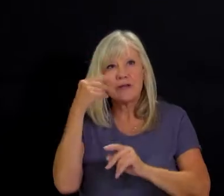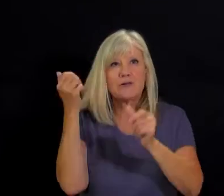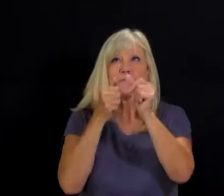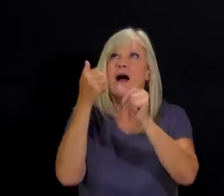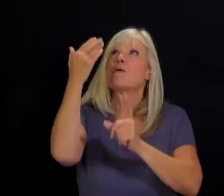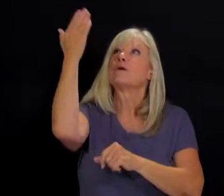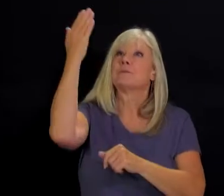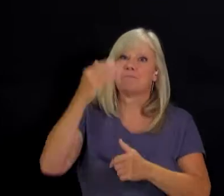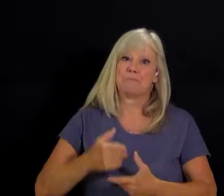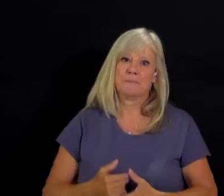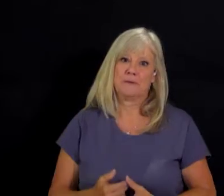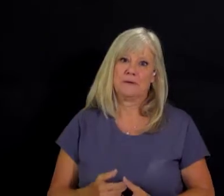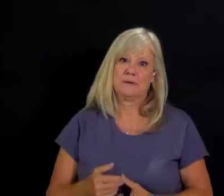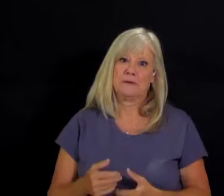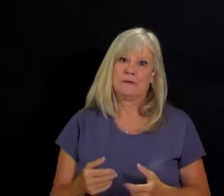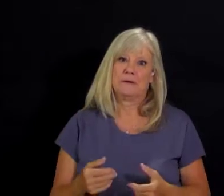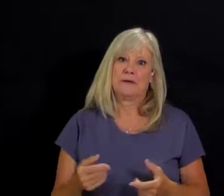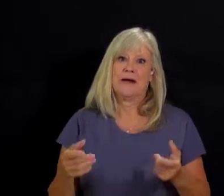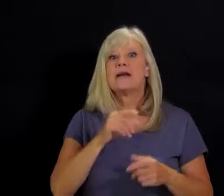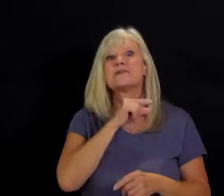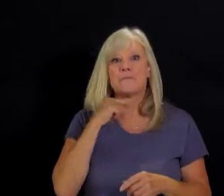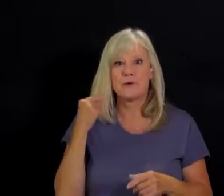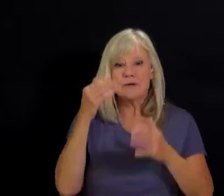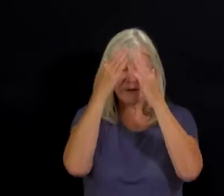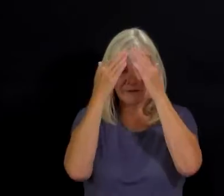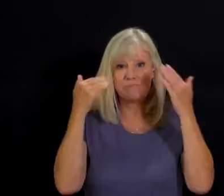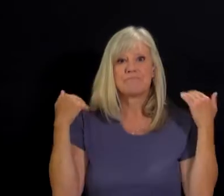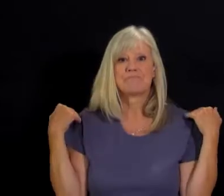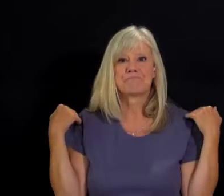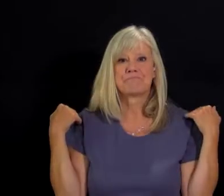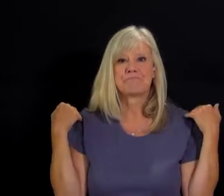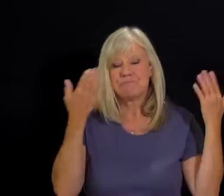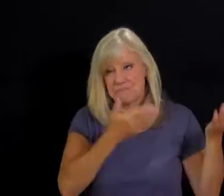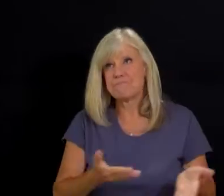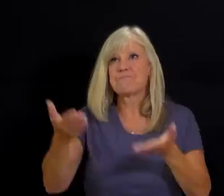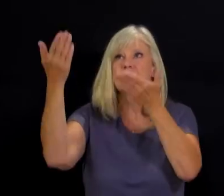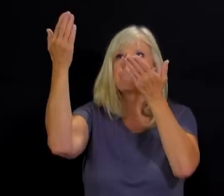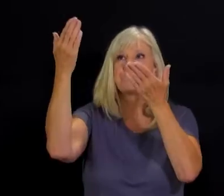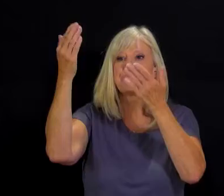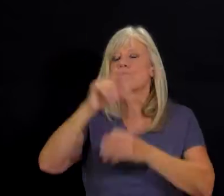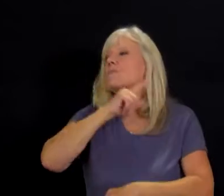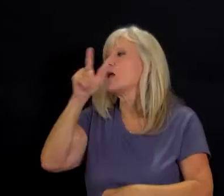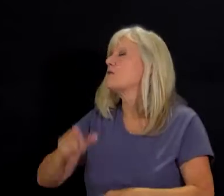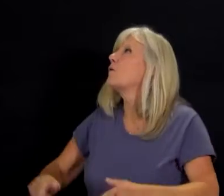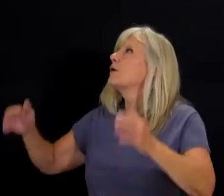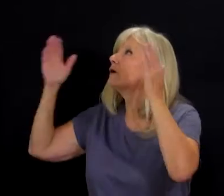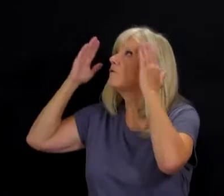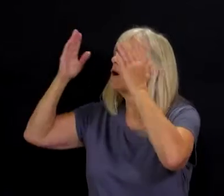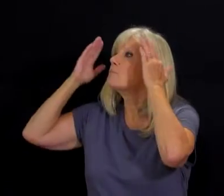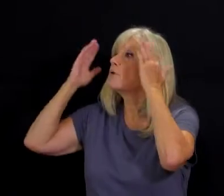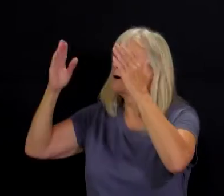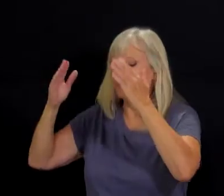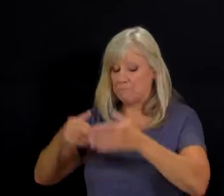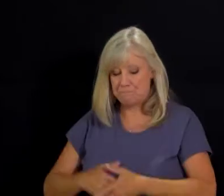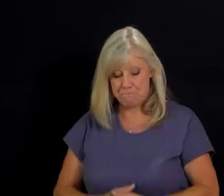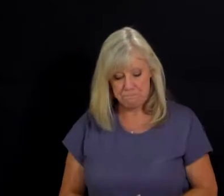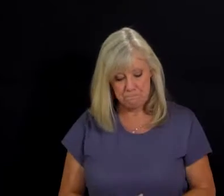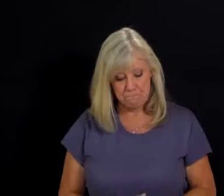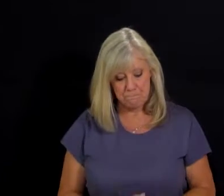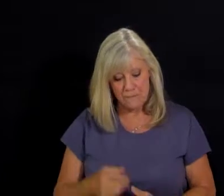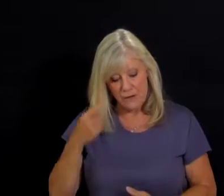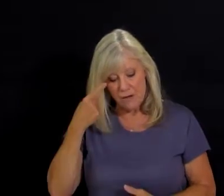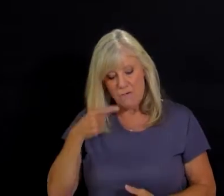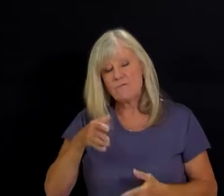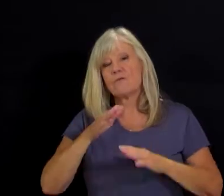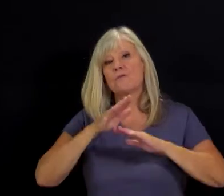him in a priestly and a religious vocation. Let us pray to the Lord. Lord, hear our prayer. For relief